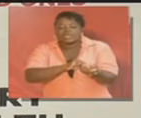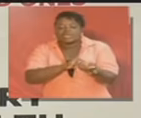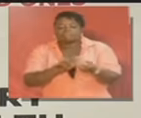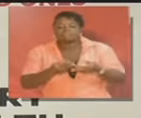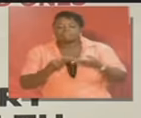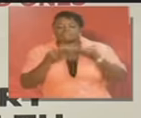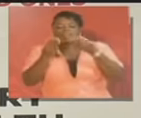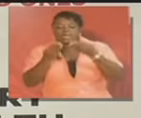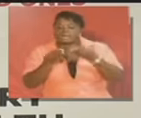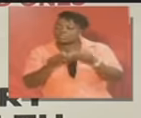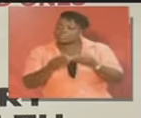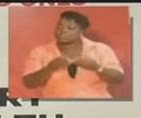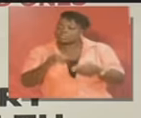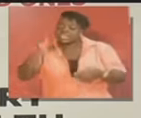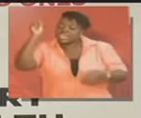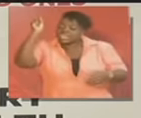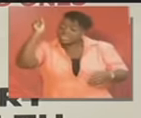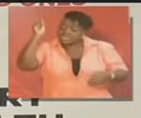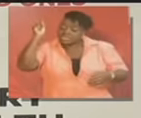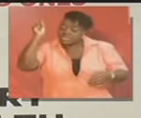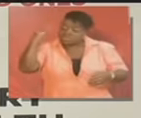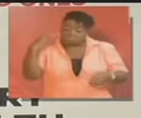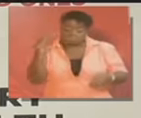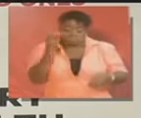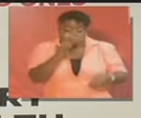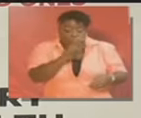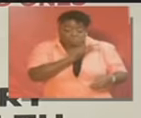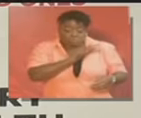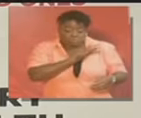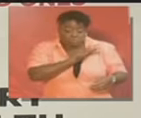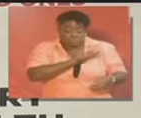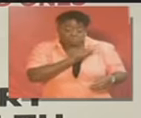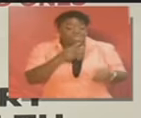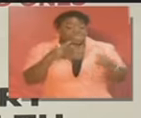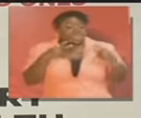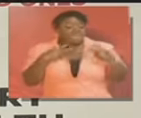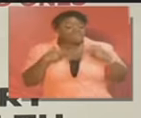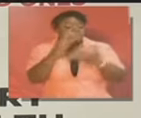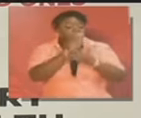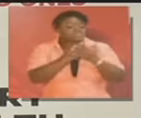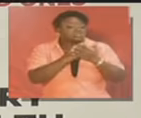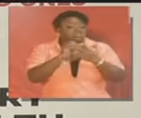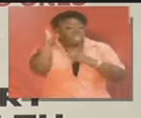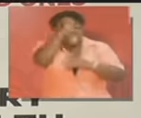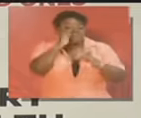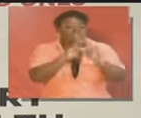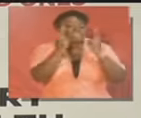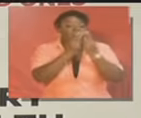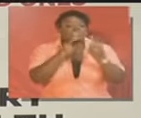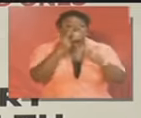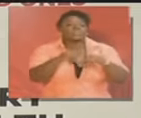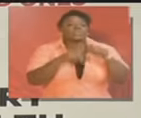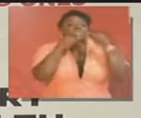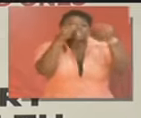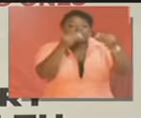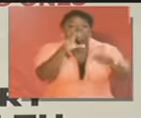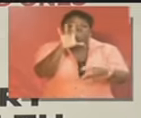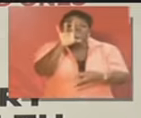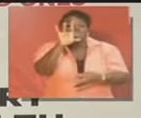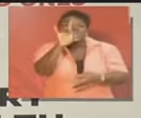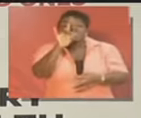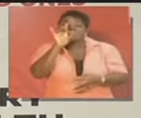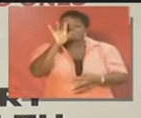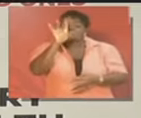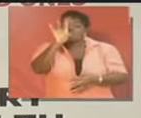have a confirmed order that has not been unconfirmed since, of 875,000, with 250,000 of